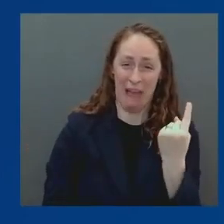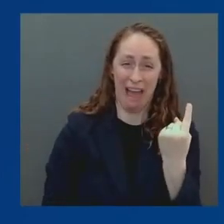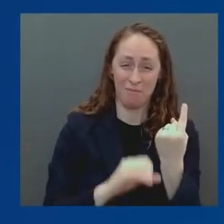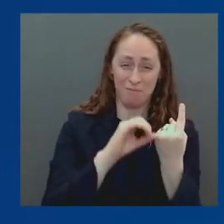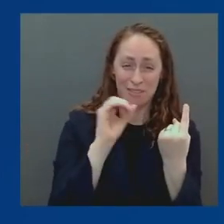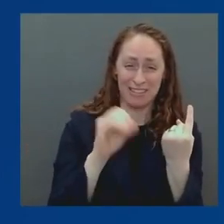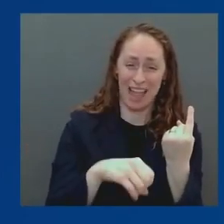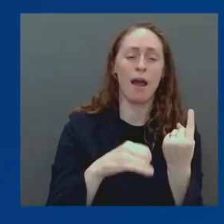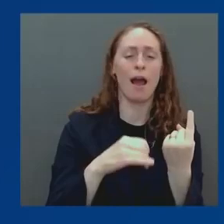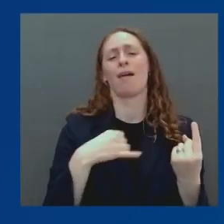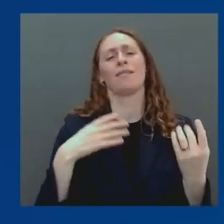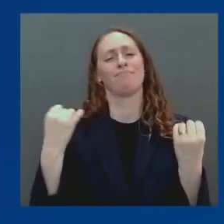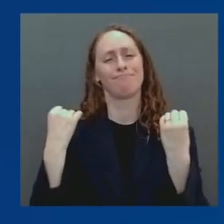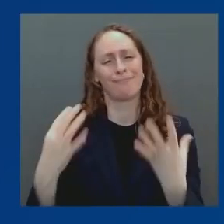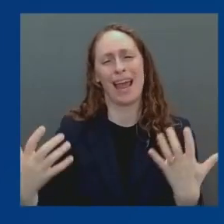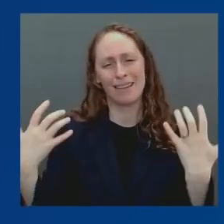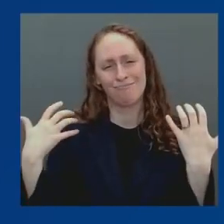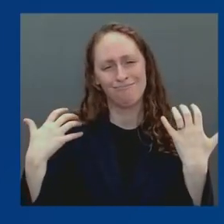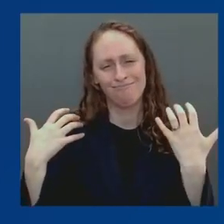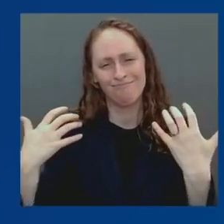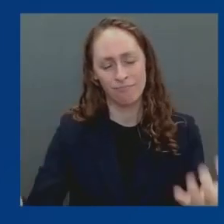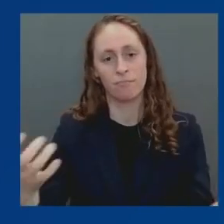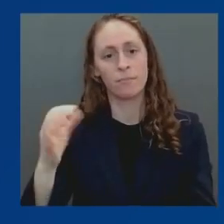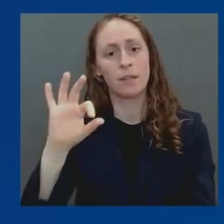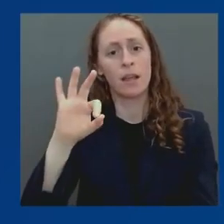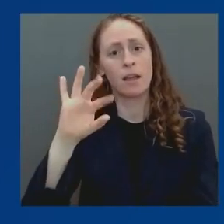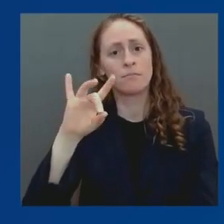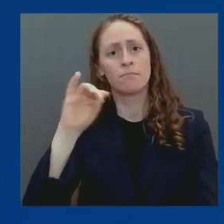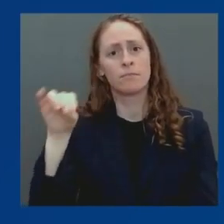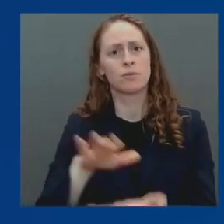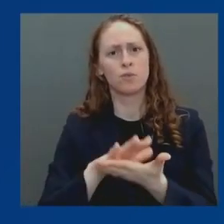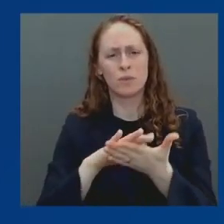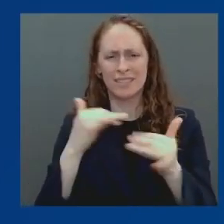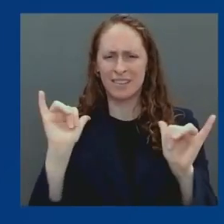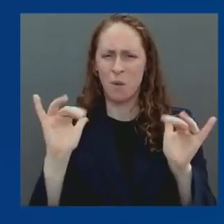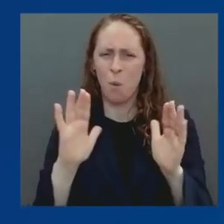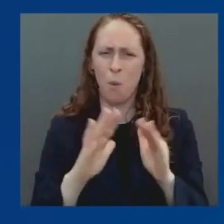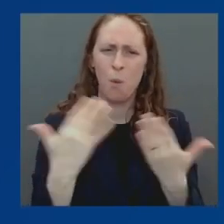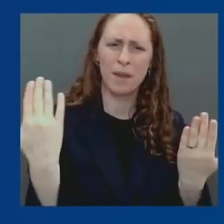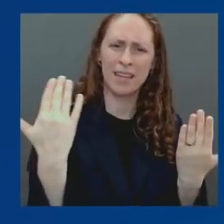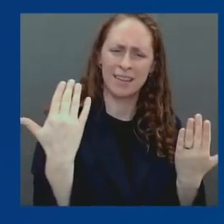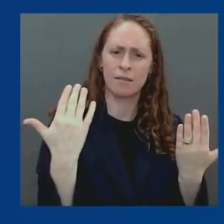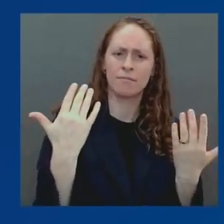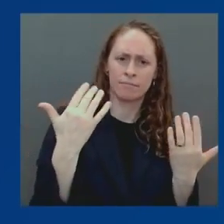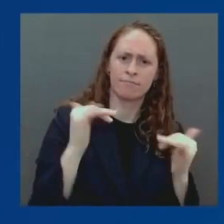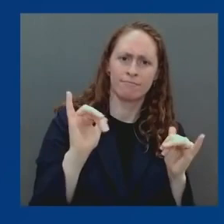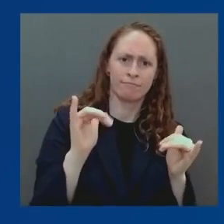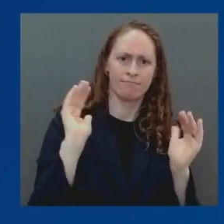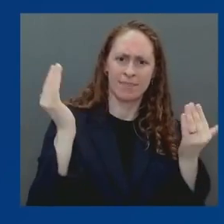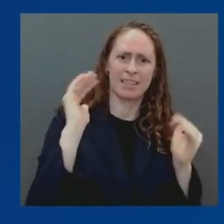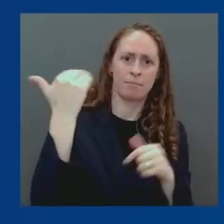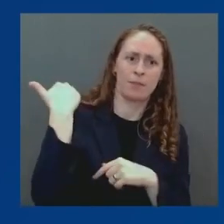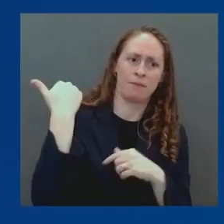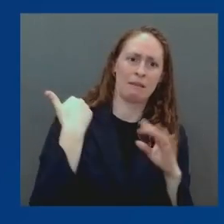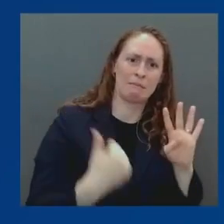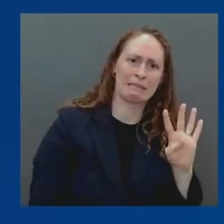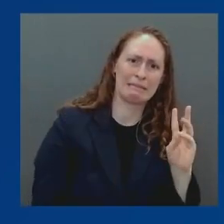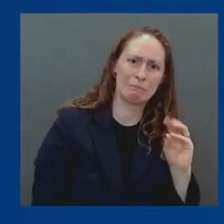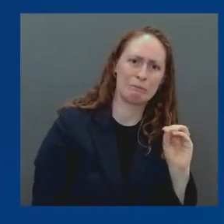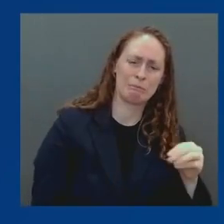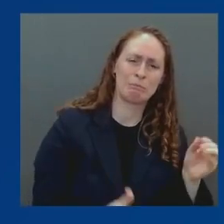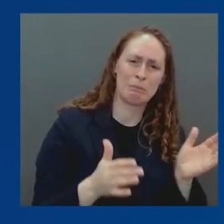was 46% when the president took office. We have free tests, free masks, and booster shots